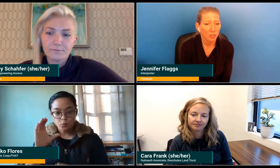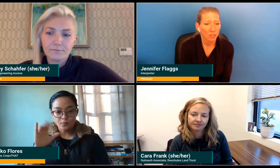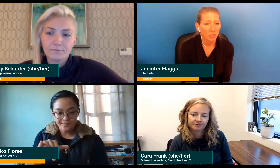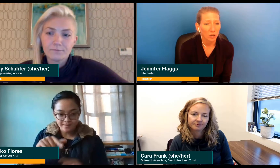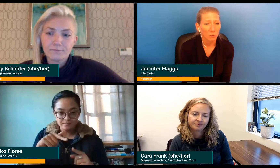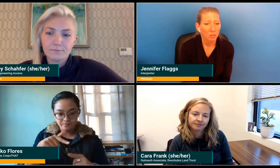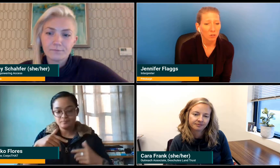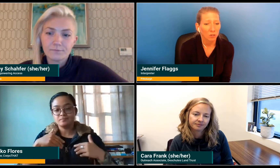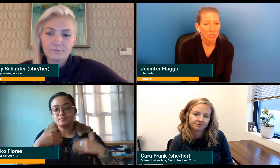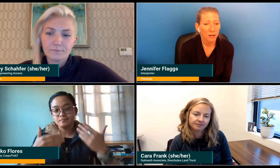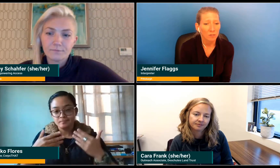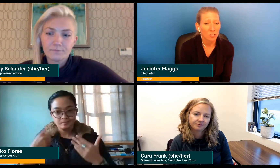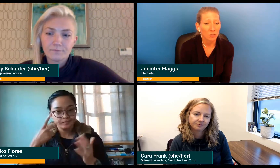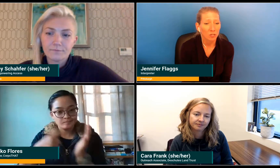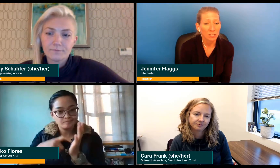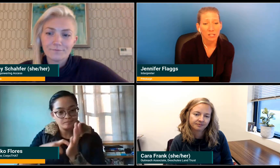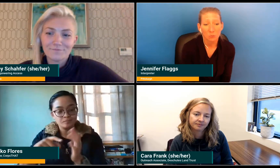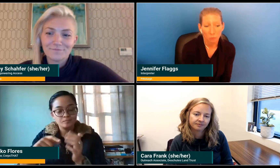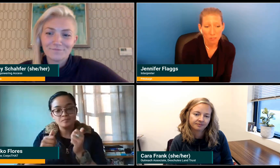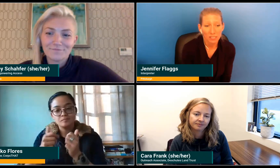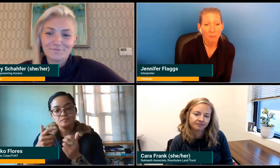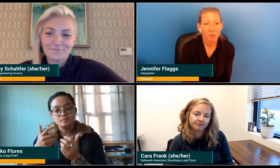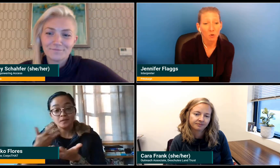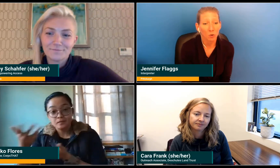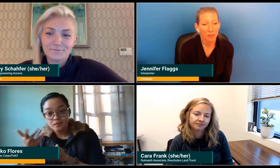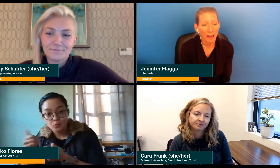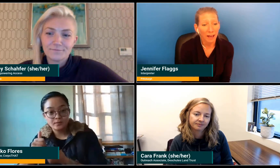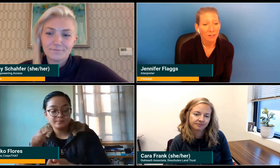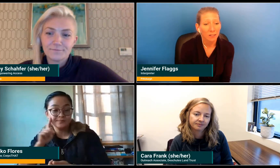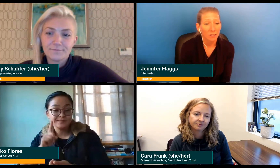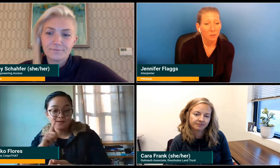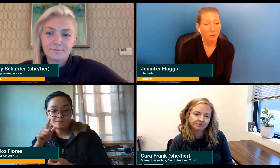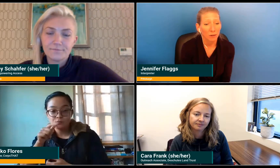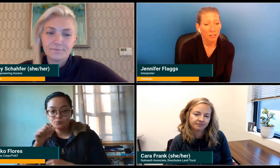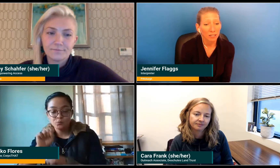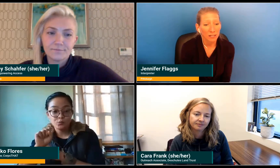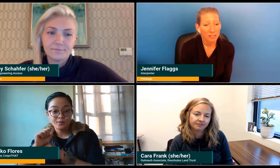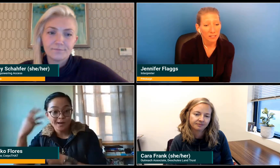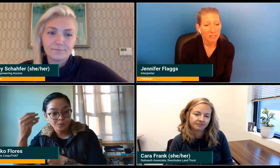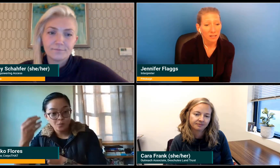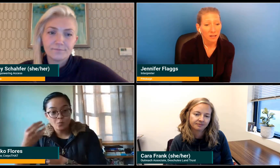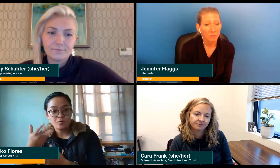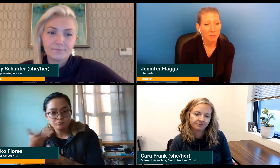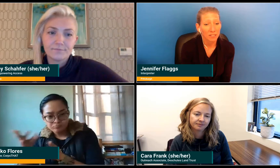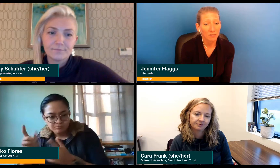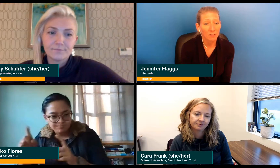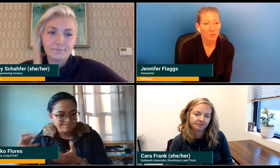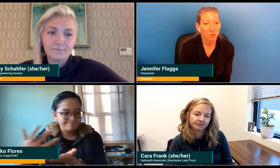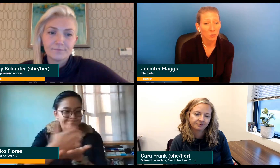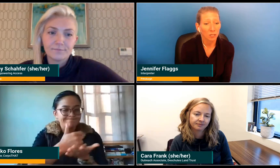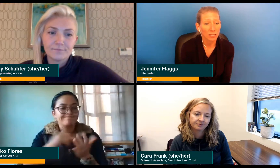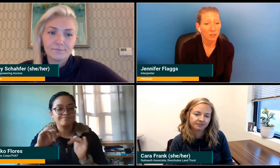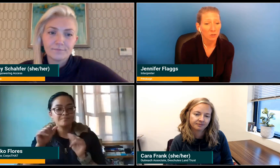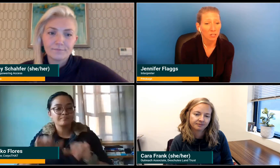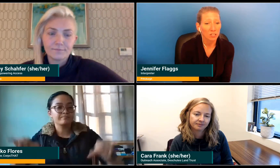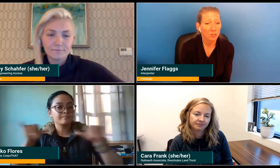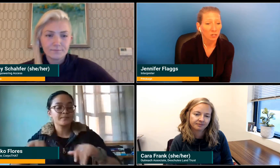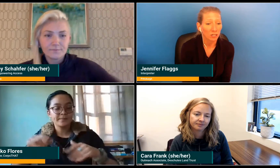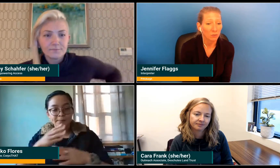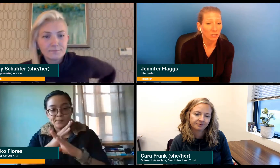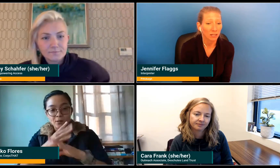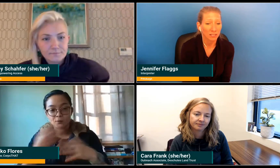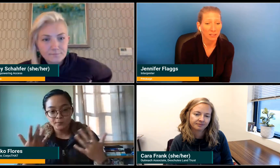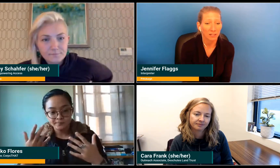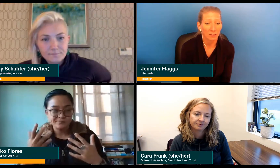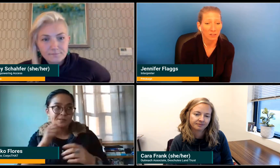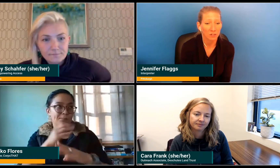So, when you're establishing an organization, when we established CorpsTHAT, we recognized that the deaf individuals who work in the outdoor industry,